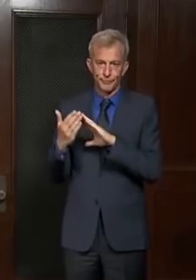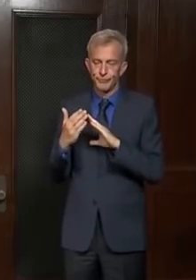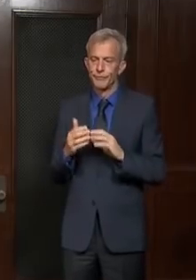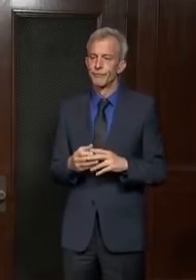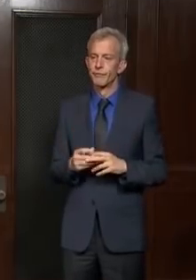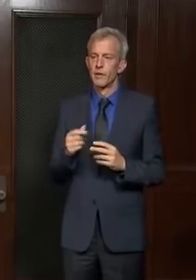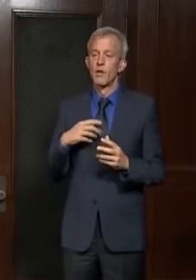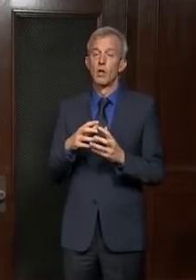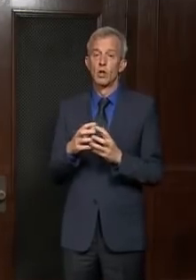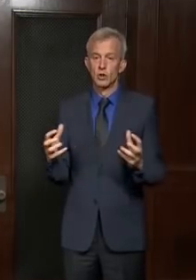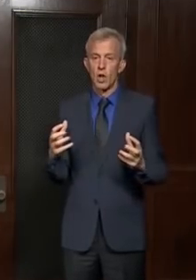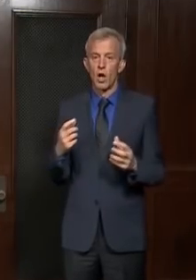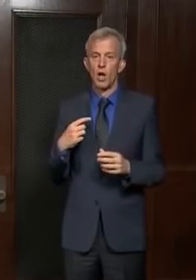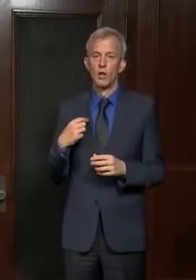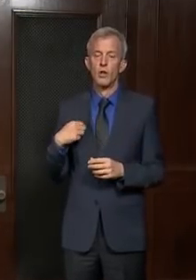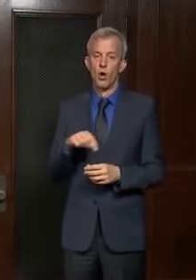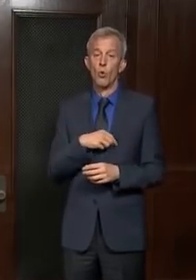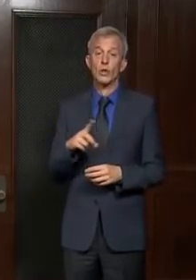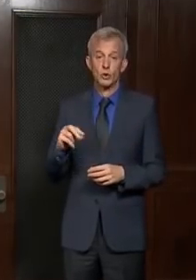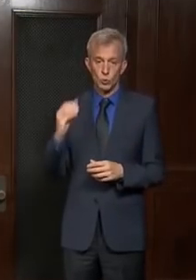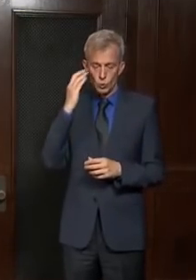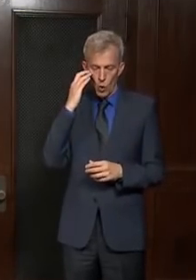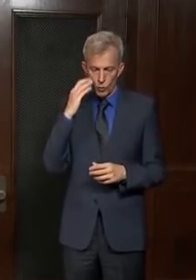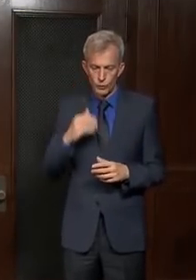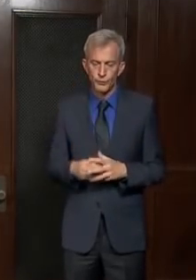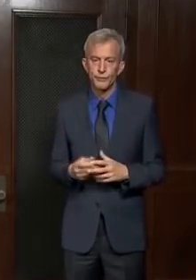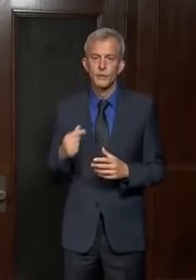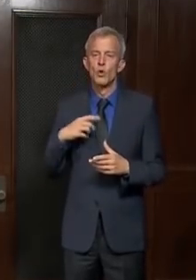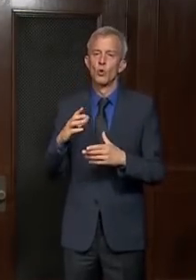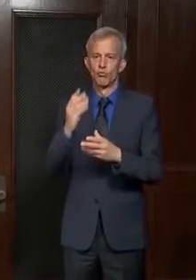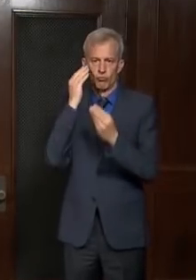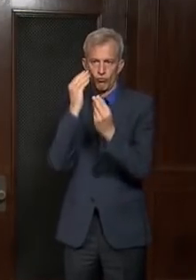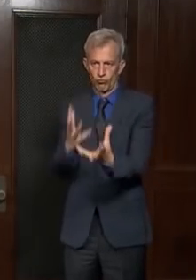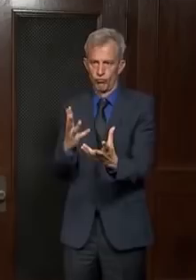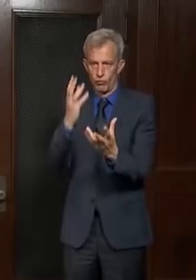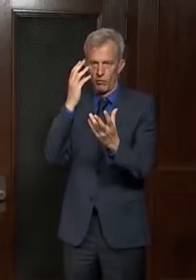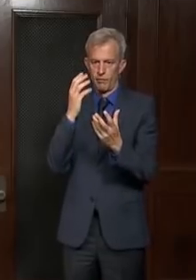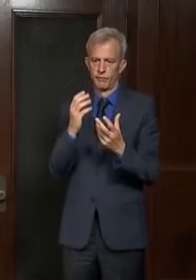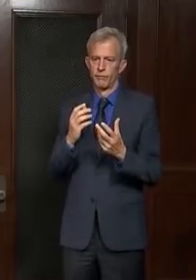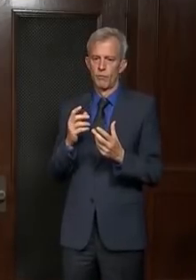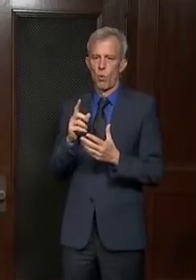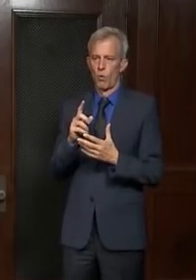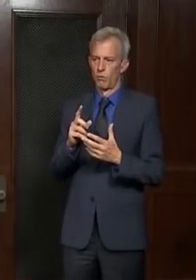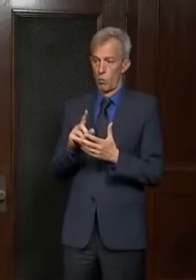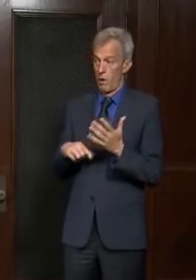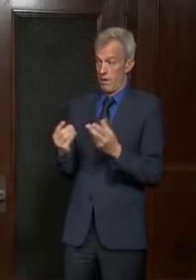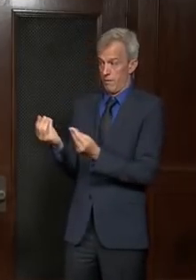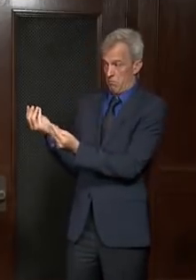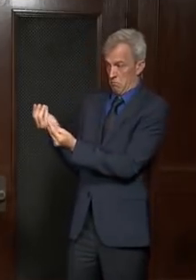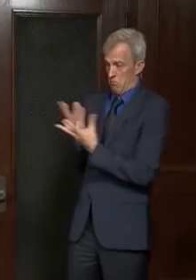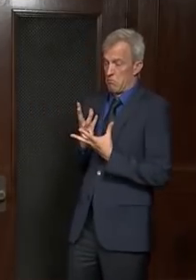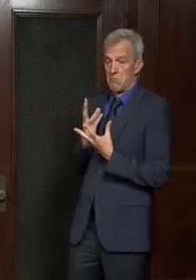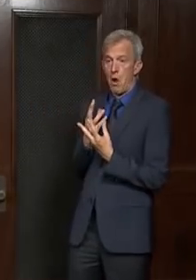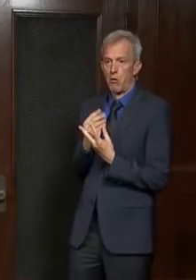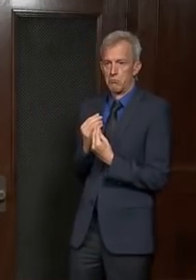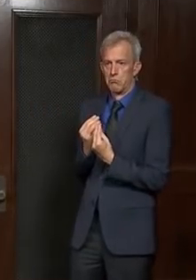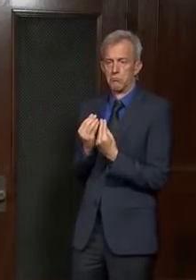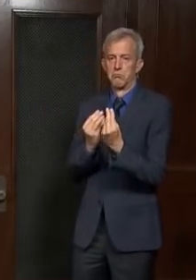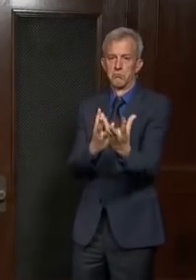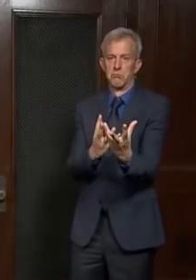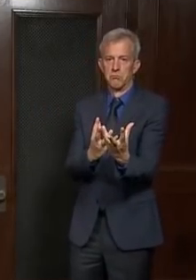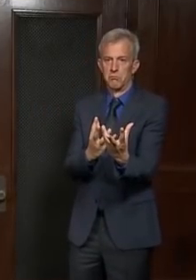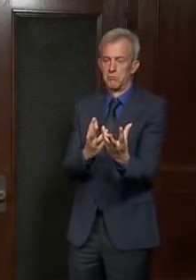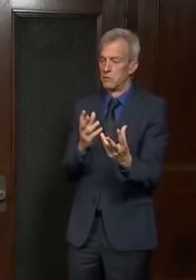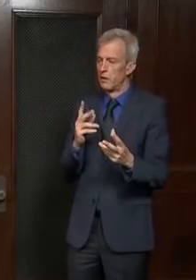wanted to focus on tonight with each one of you, to share with you the data that I get from some of the best people in our city, our country, and around the